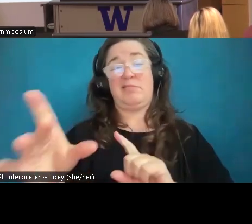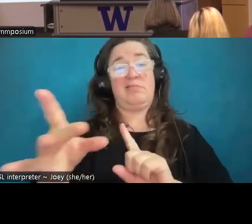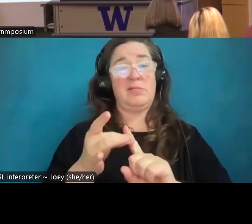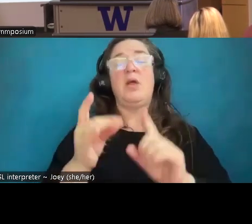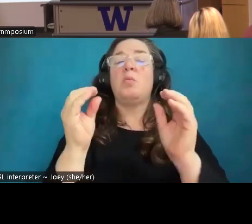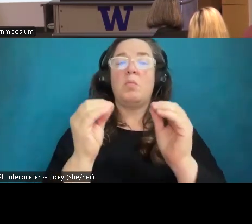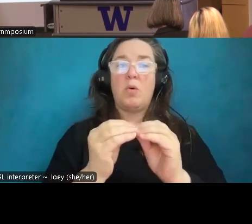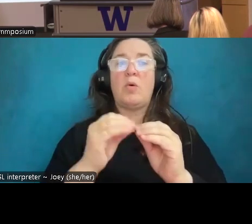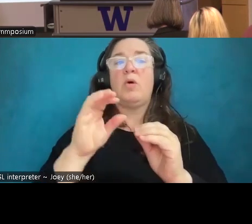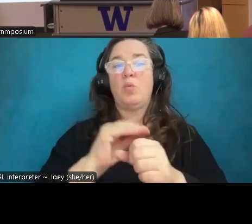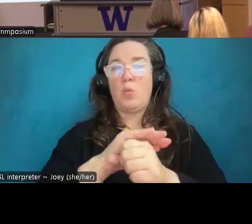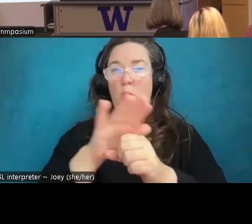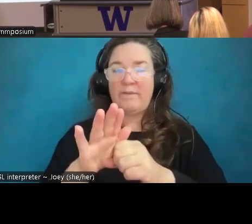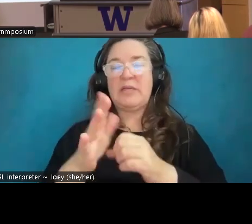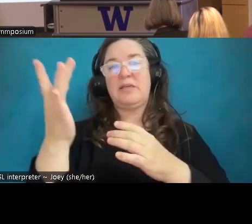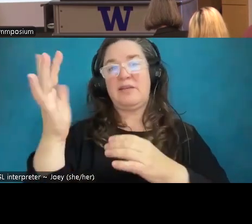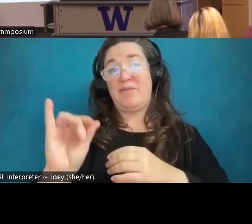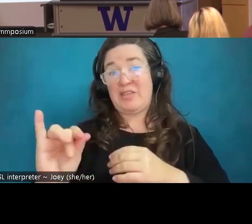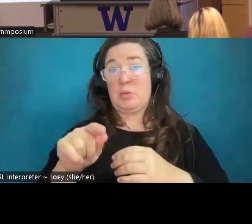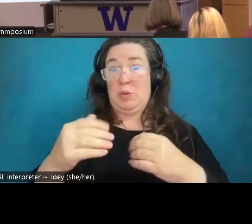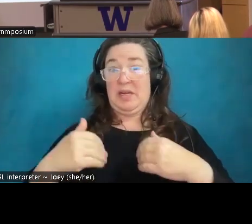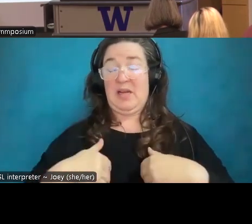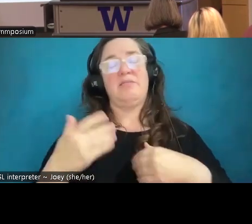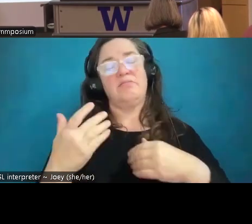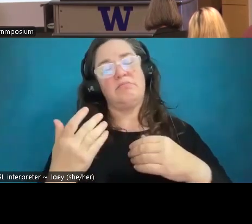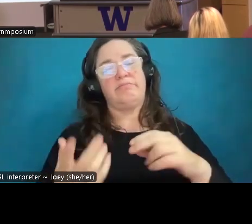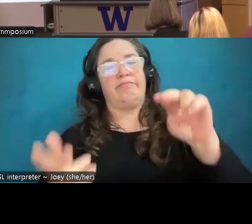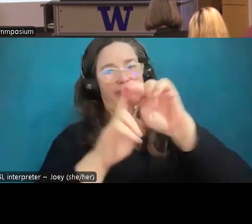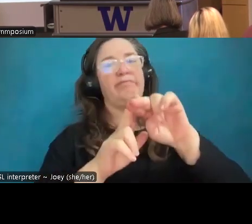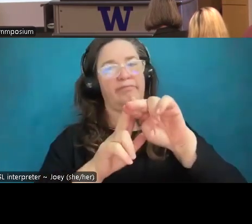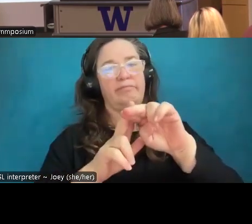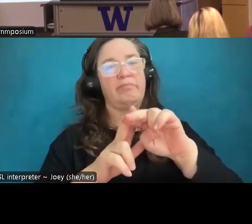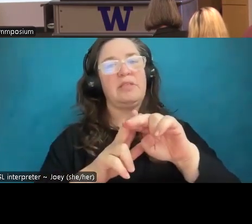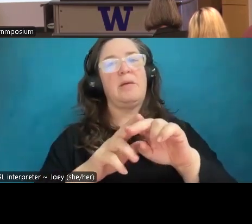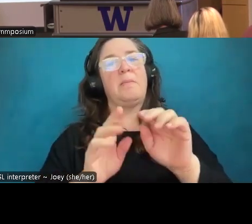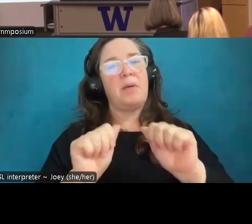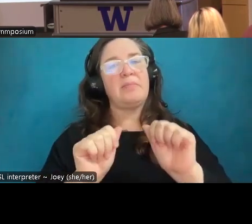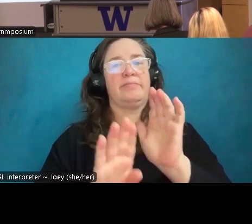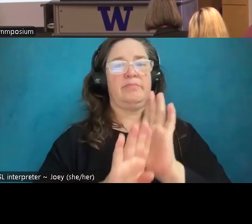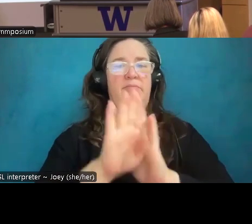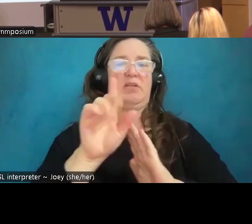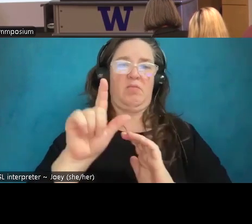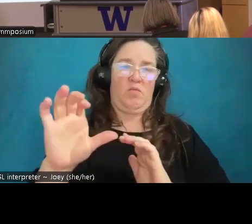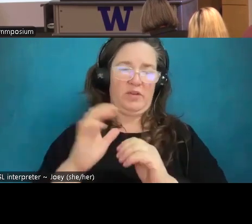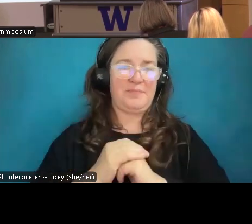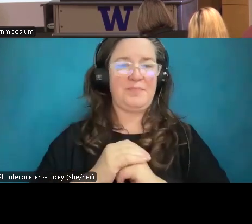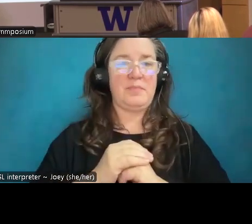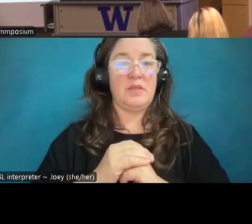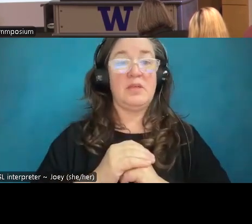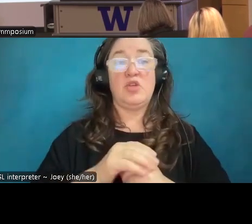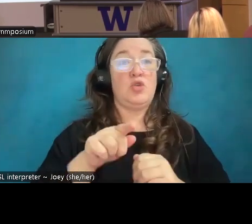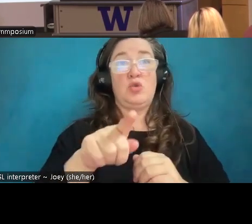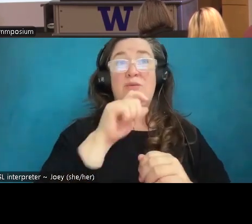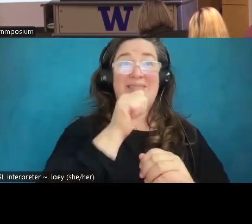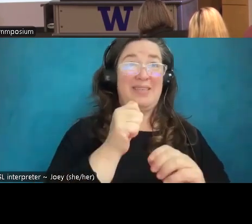more likely you are to then go on to develop long COVID. So just because you didn't get it after your first infection does not make you immune, which is